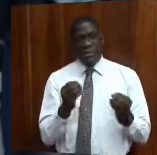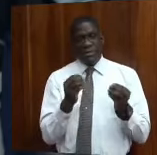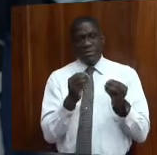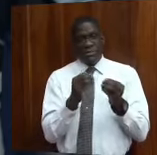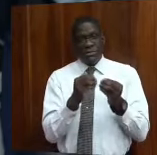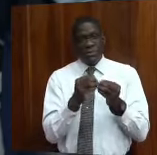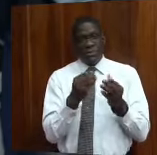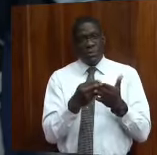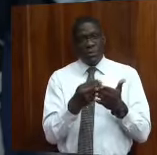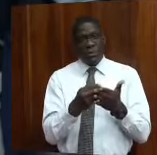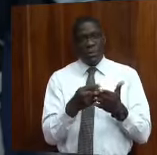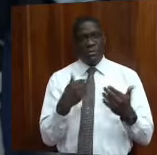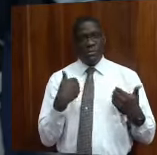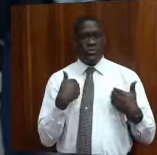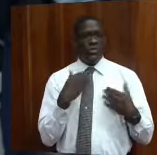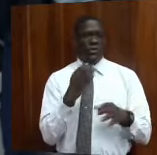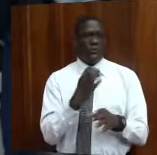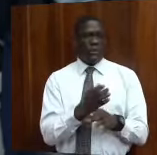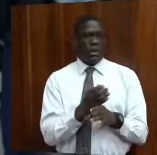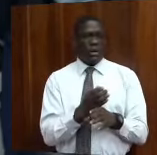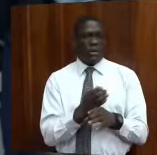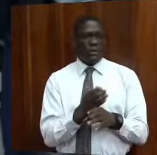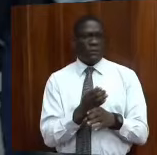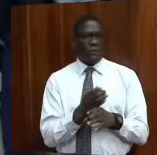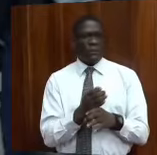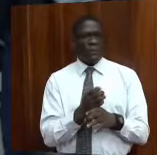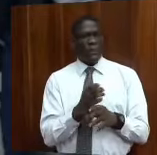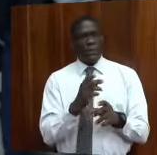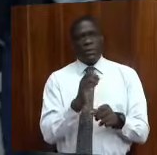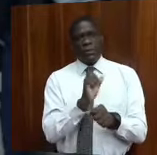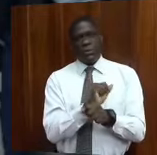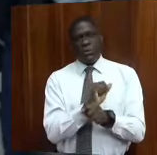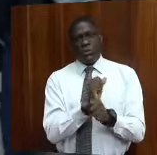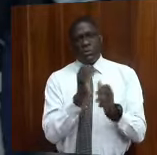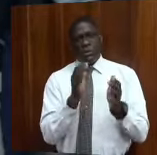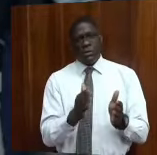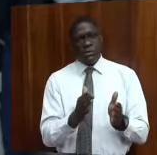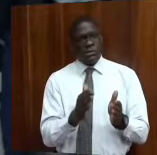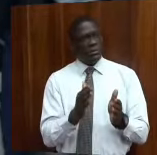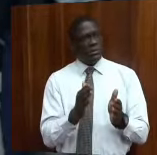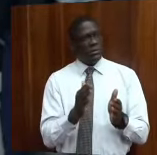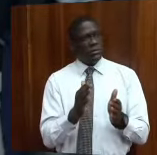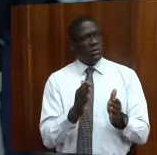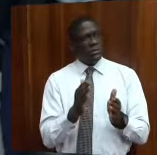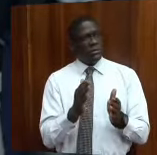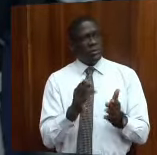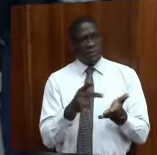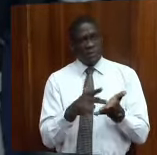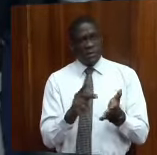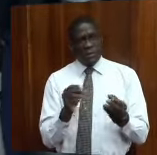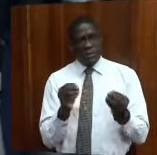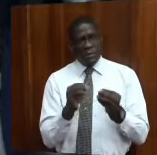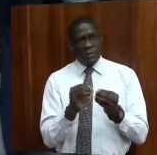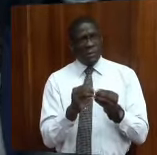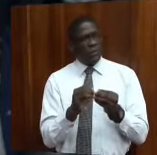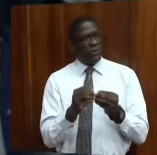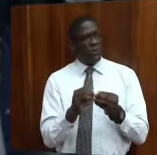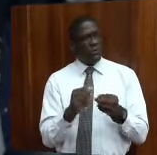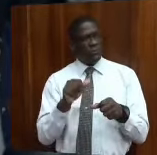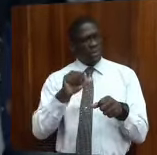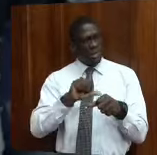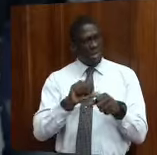situation facing our country, made worse by COVID and the Russian-Ukraine war, in making proposals for